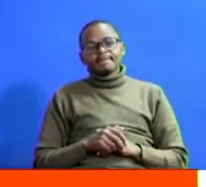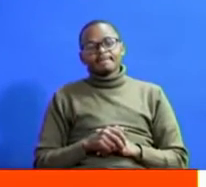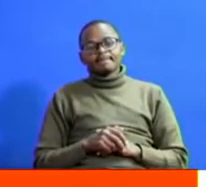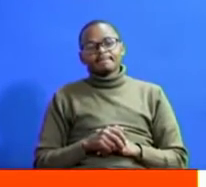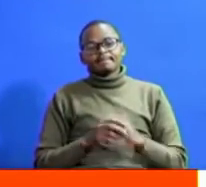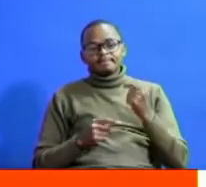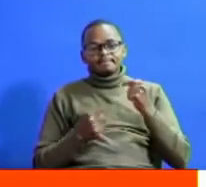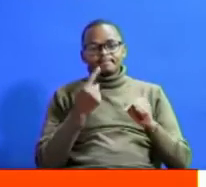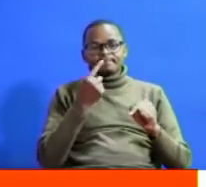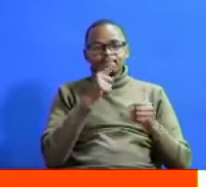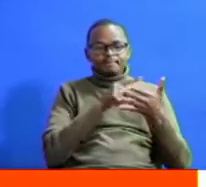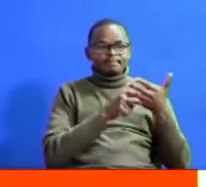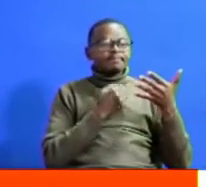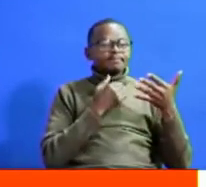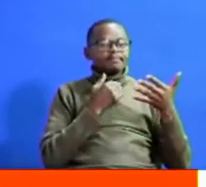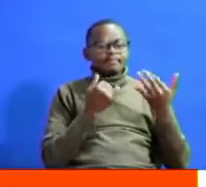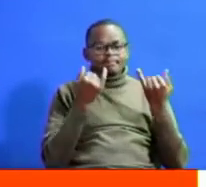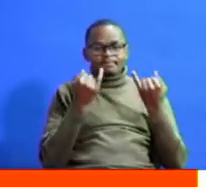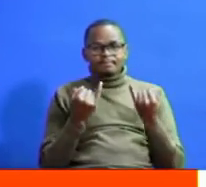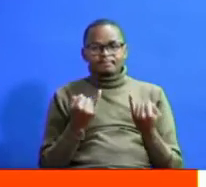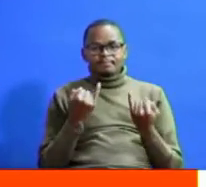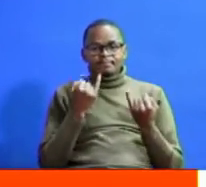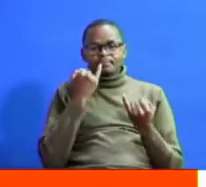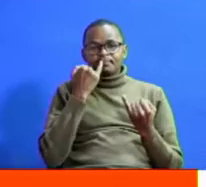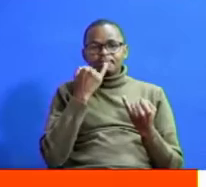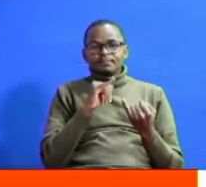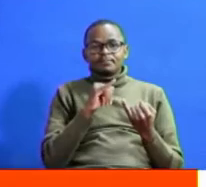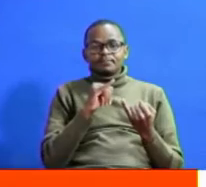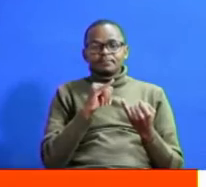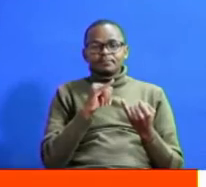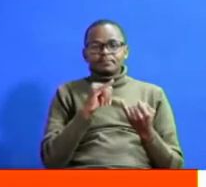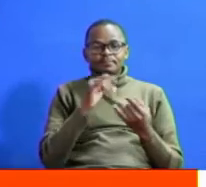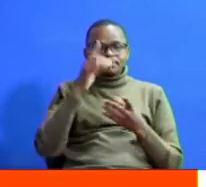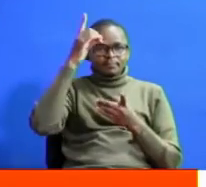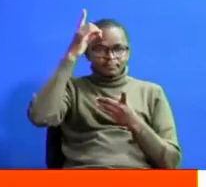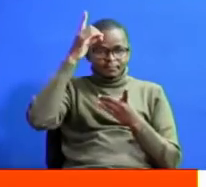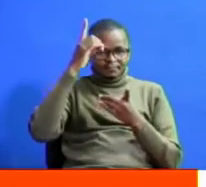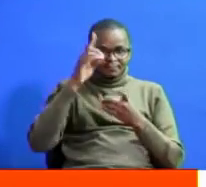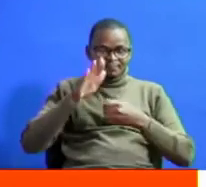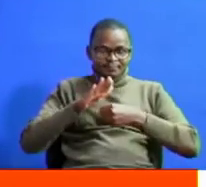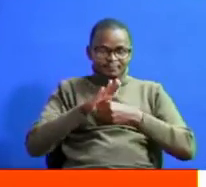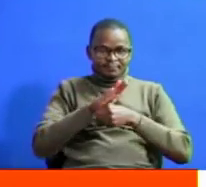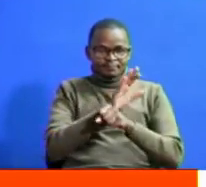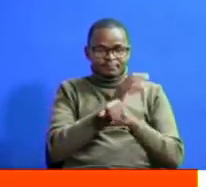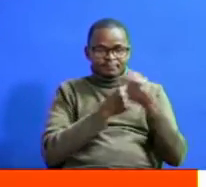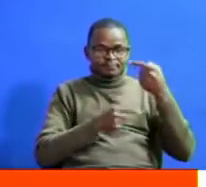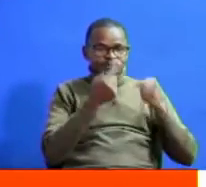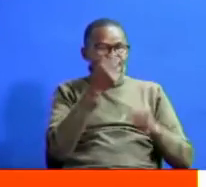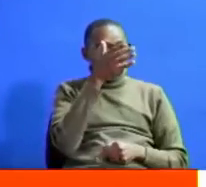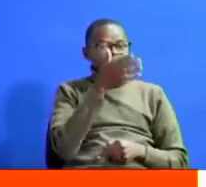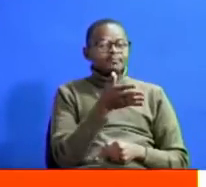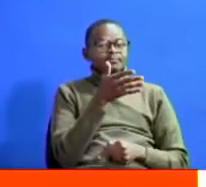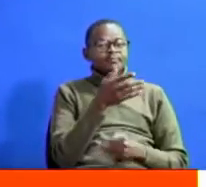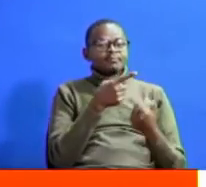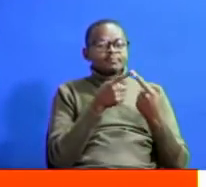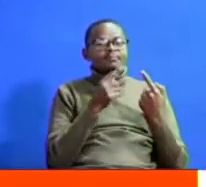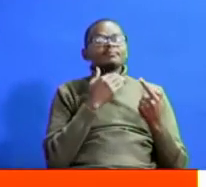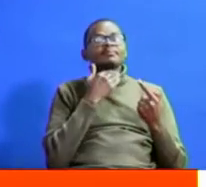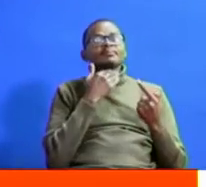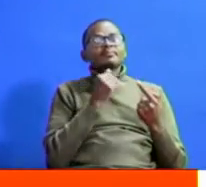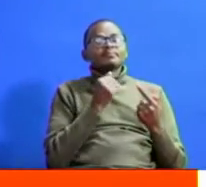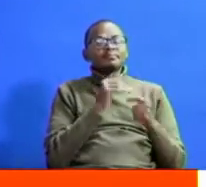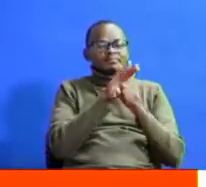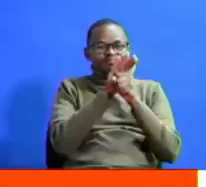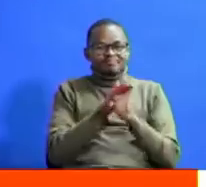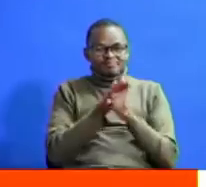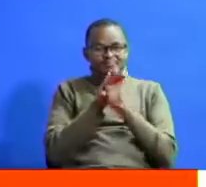victory. What we want now is a decisive victory. Victory is there, but we want a